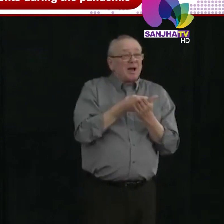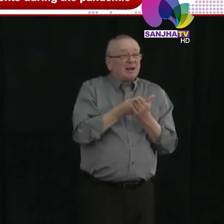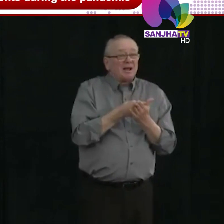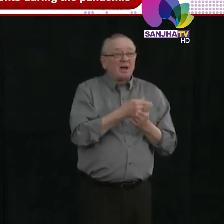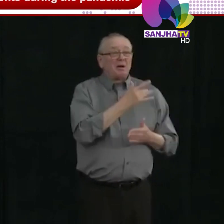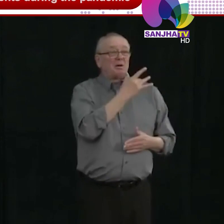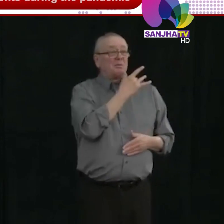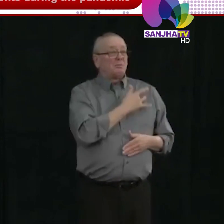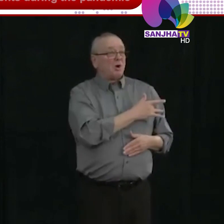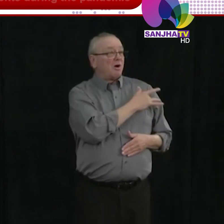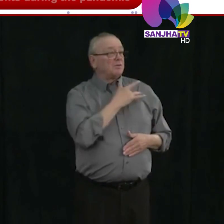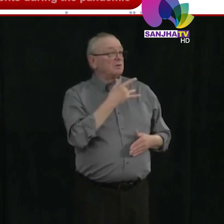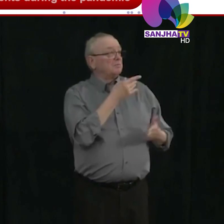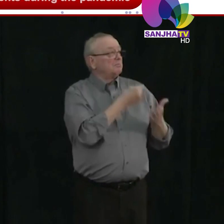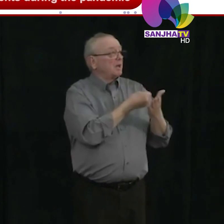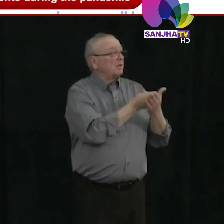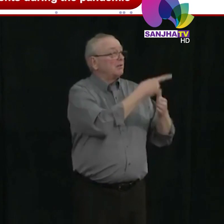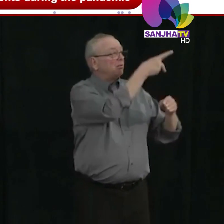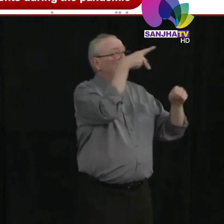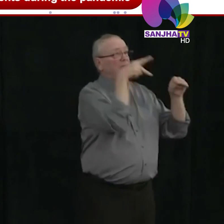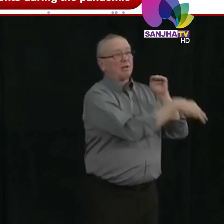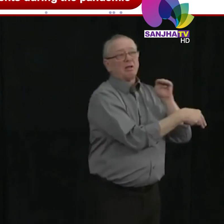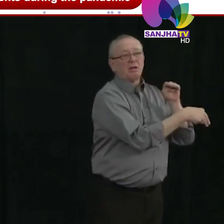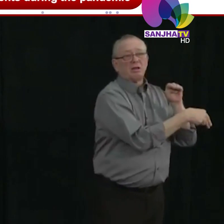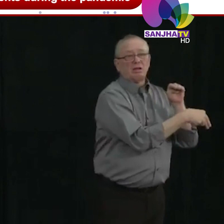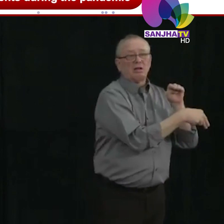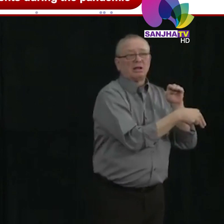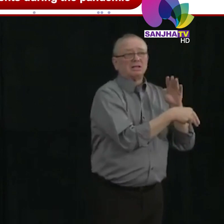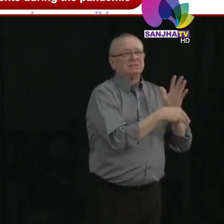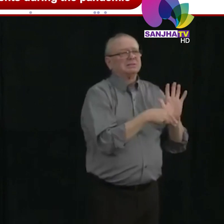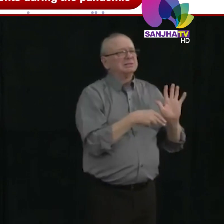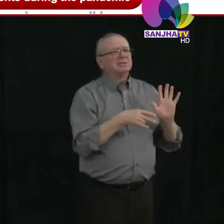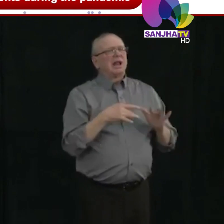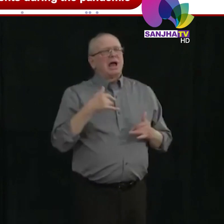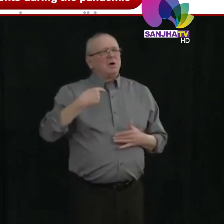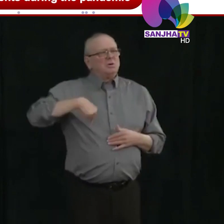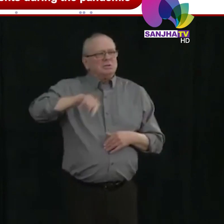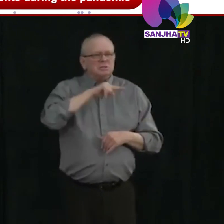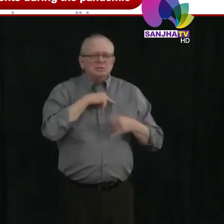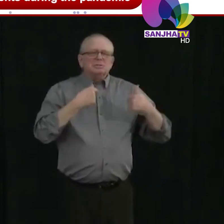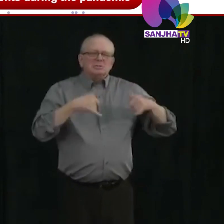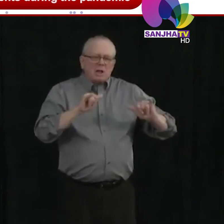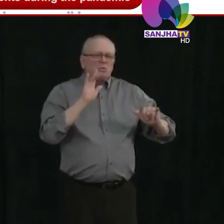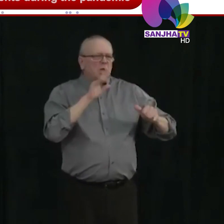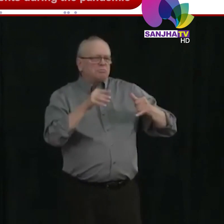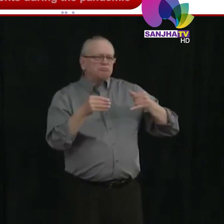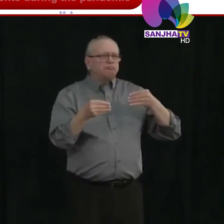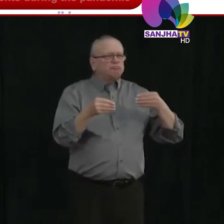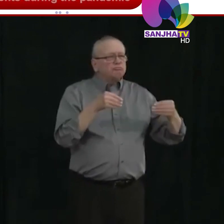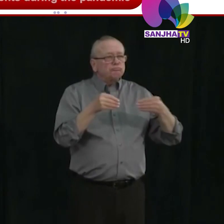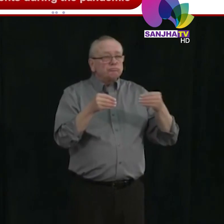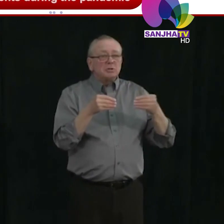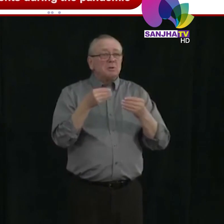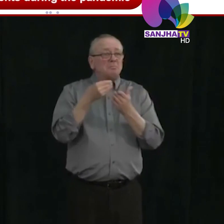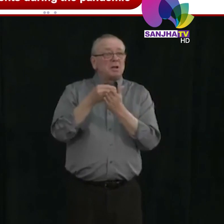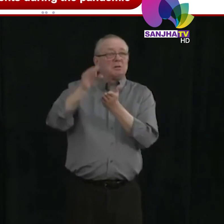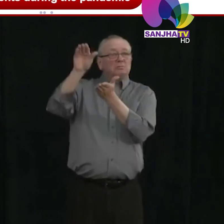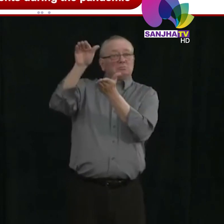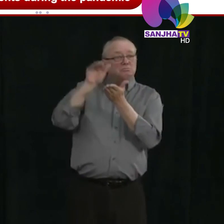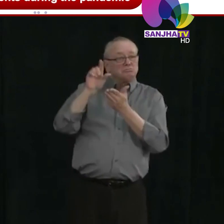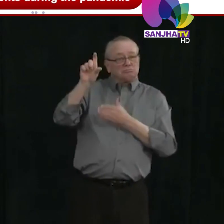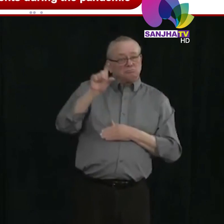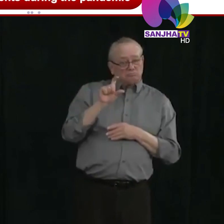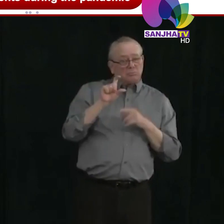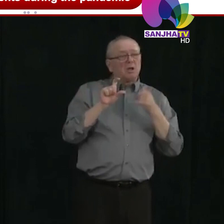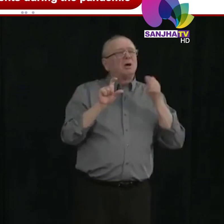to exempt a portion of CERB payments so the financial benefits from AISH and income supports can be calculated